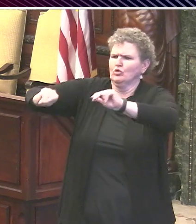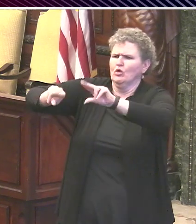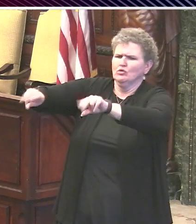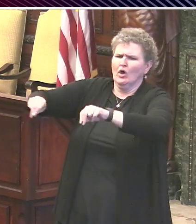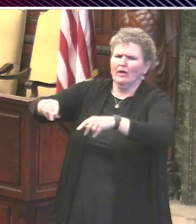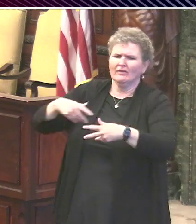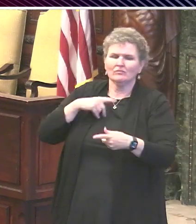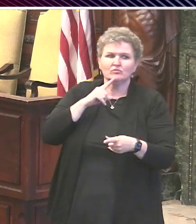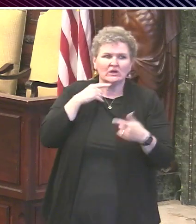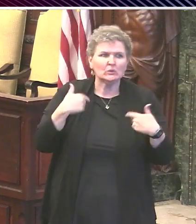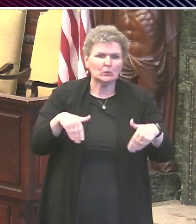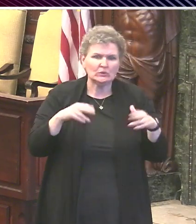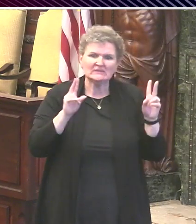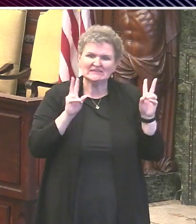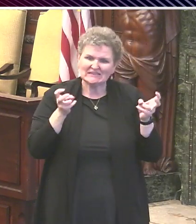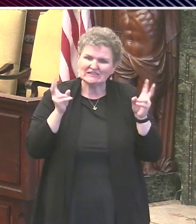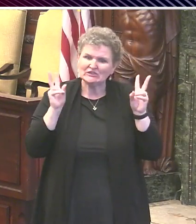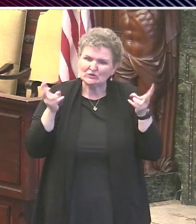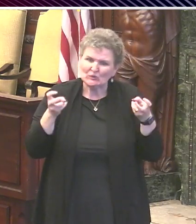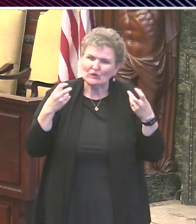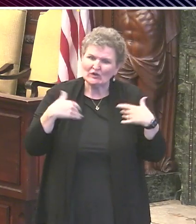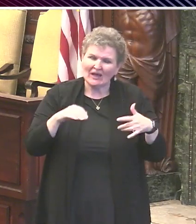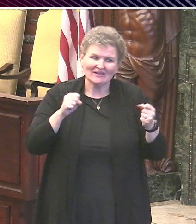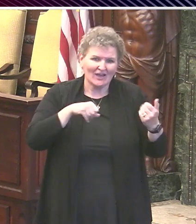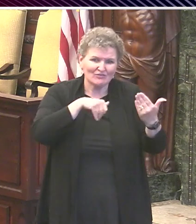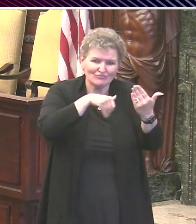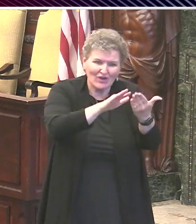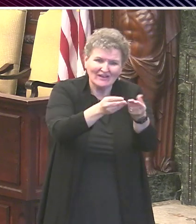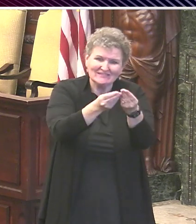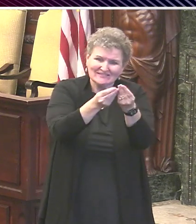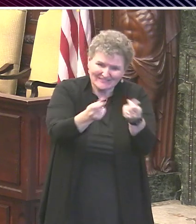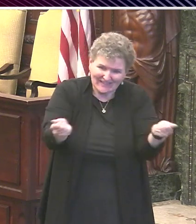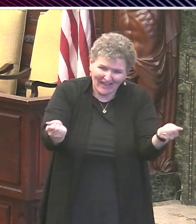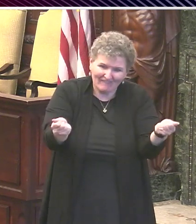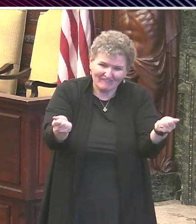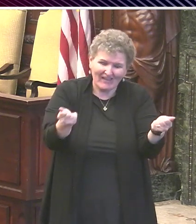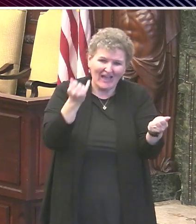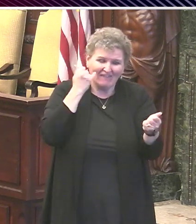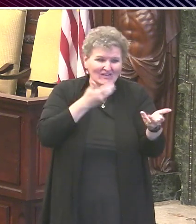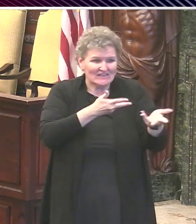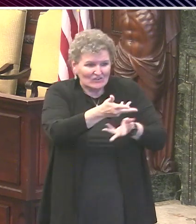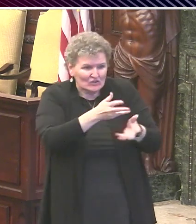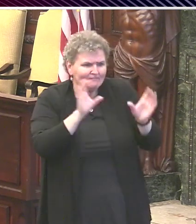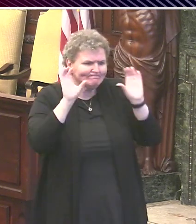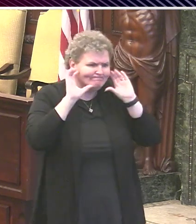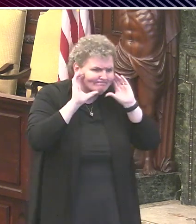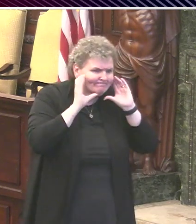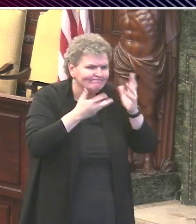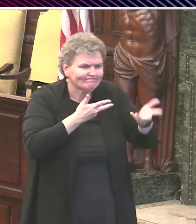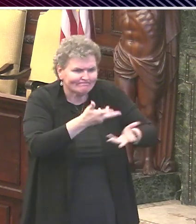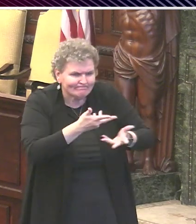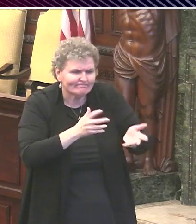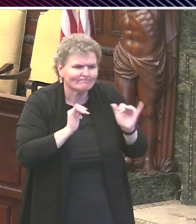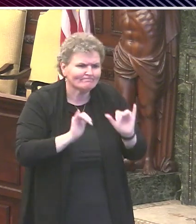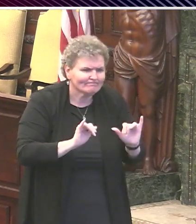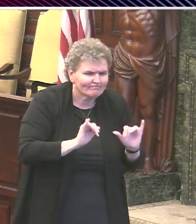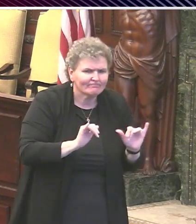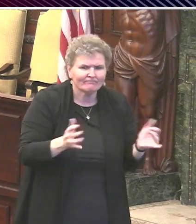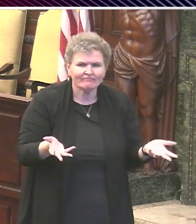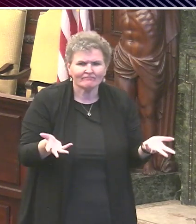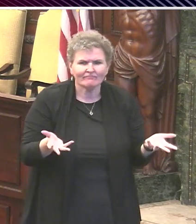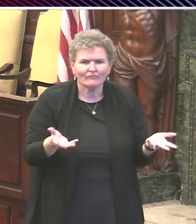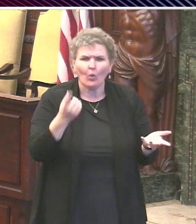we can address some of the problems if we can interact and talk to people that are encamped there. And that's one of the things we'll be talking